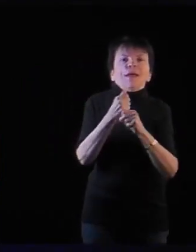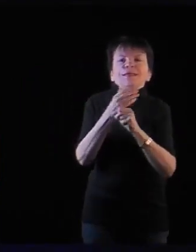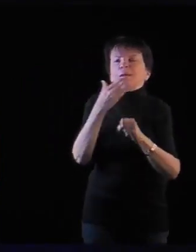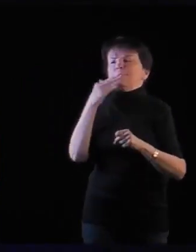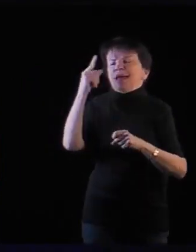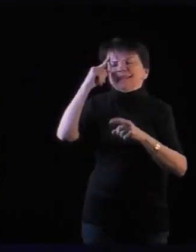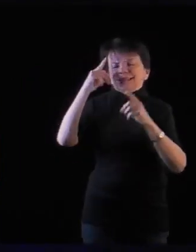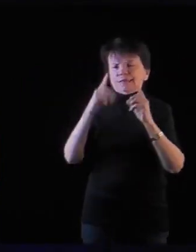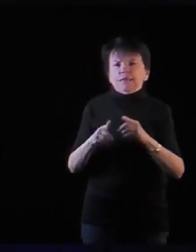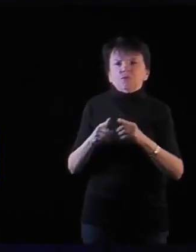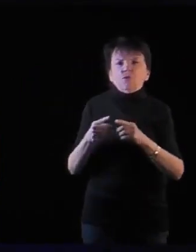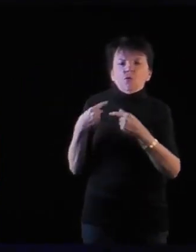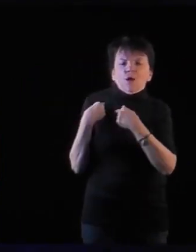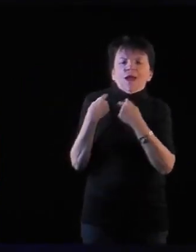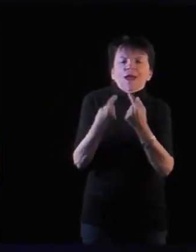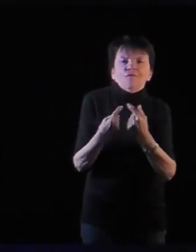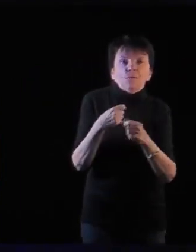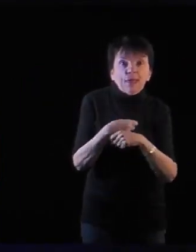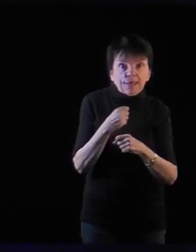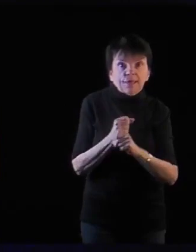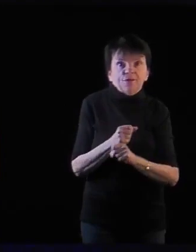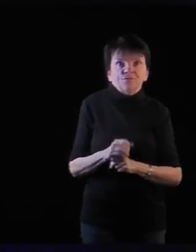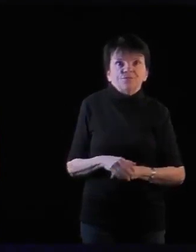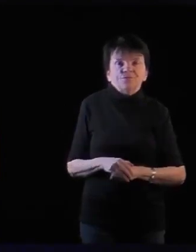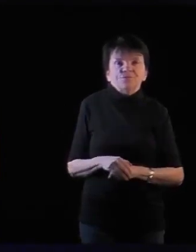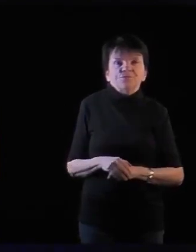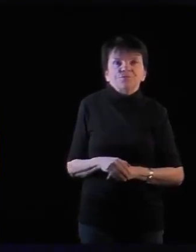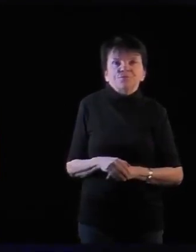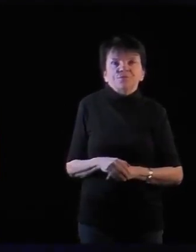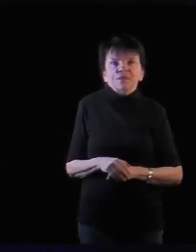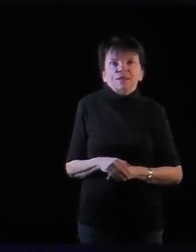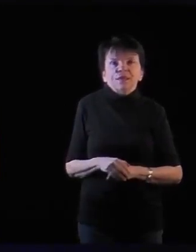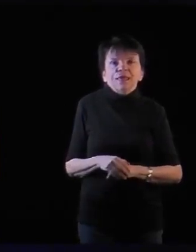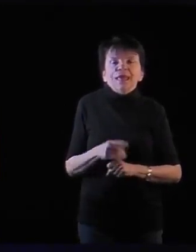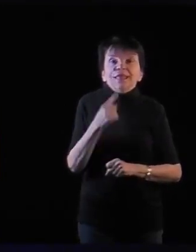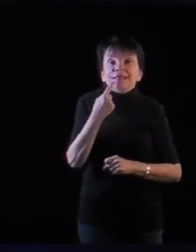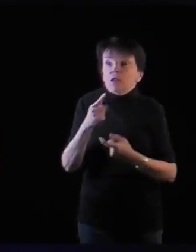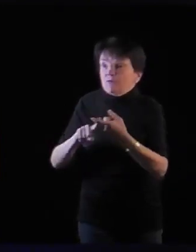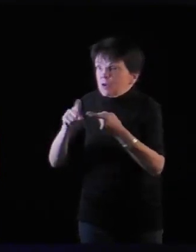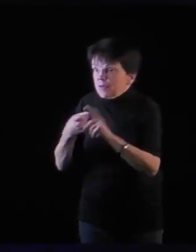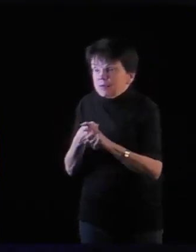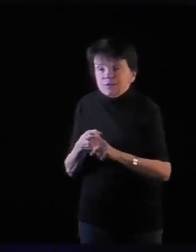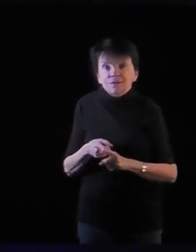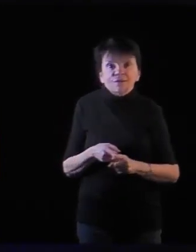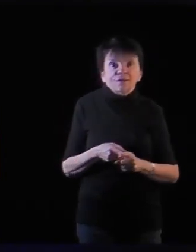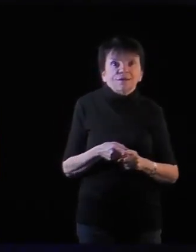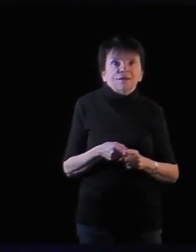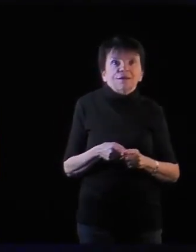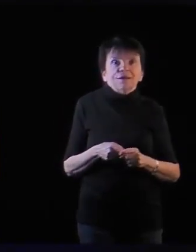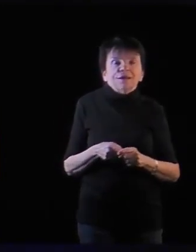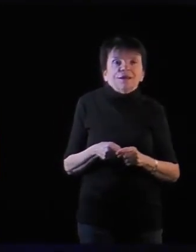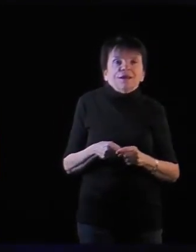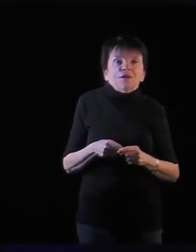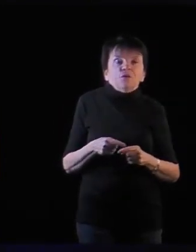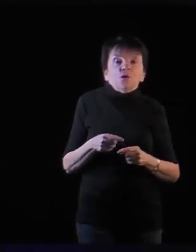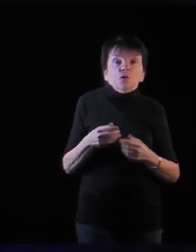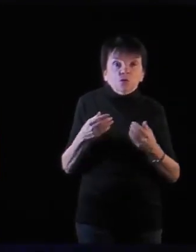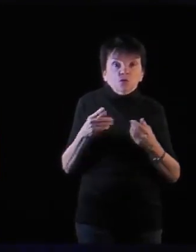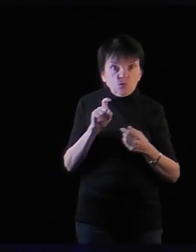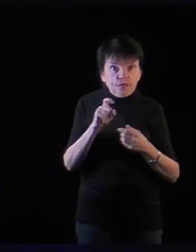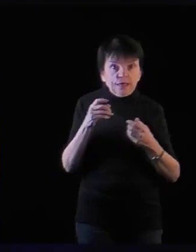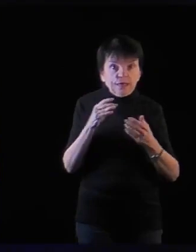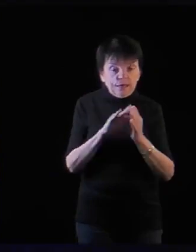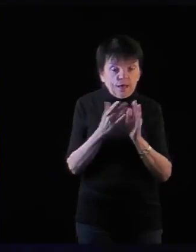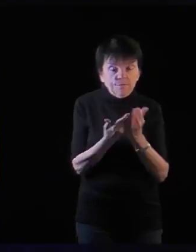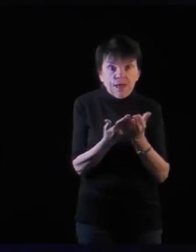yourself known to us. Let that be out. Tell a friend. If you don't have a Bible, let us know. We'll send you a Bible.